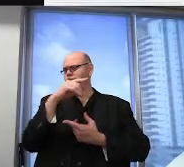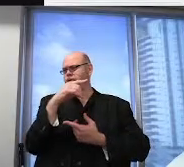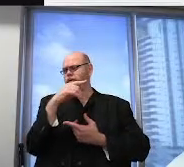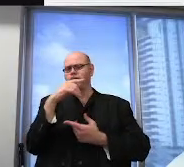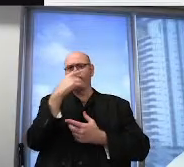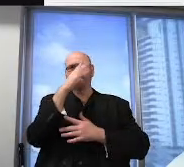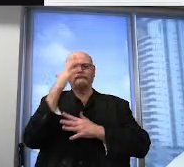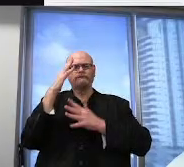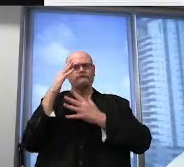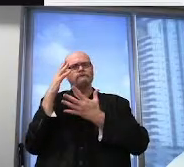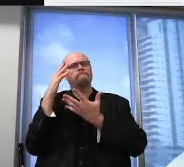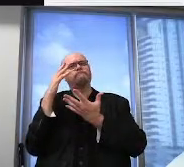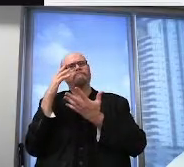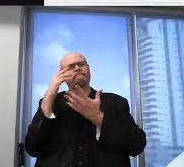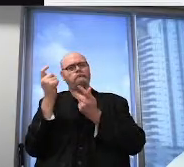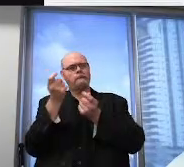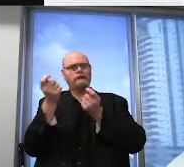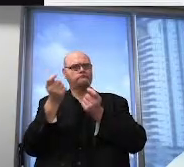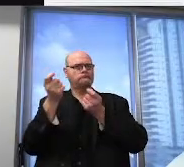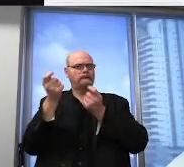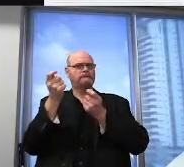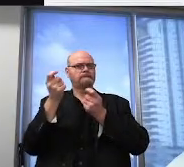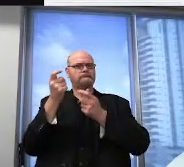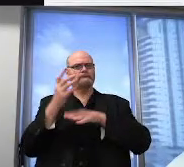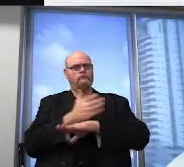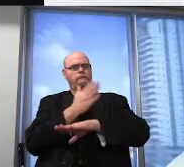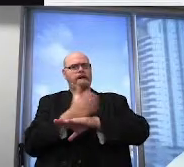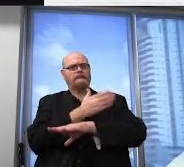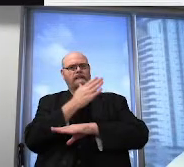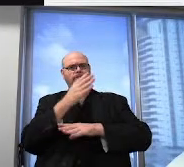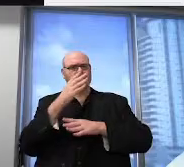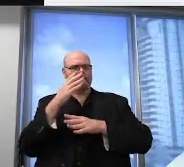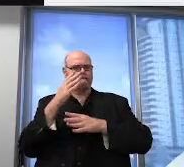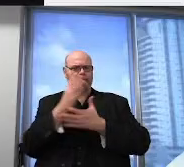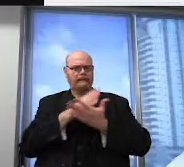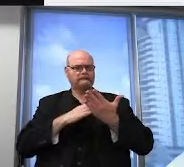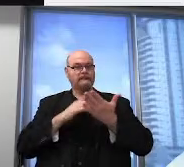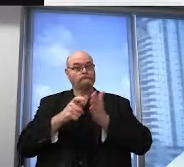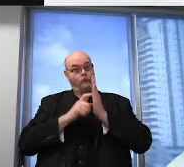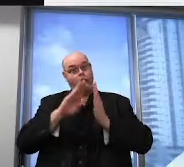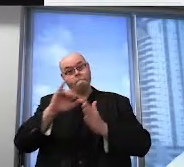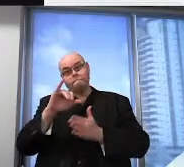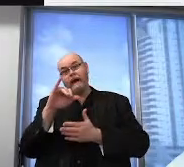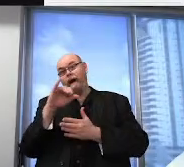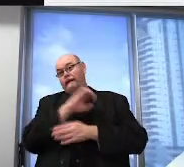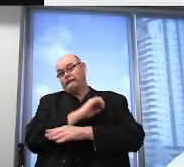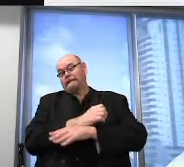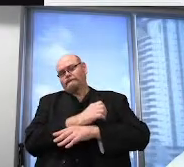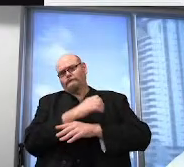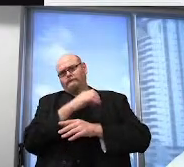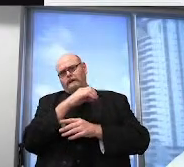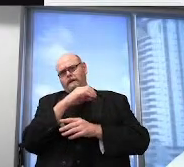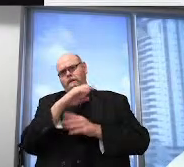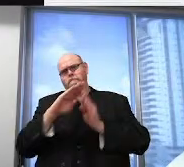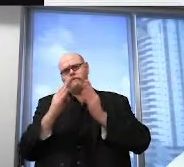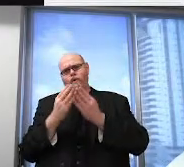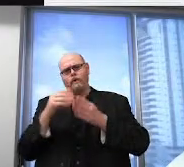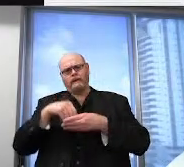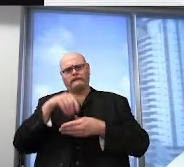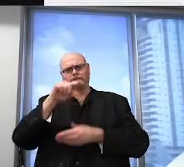management remediated phase that was required by the Energy Bureau in its 2023 order?